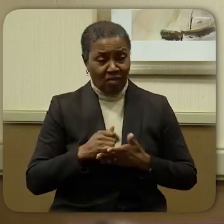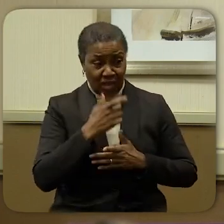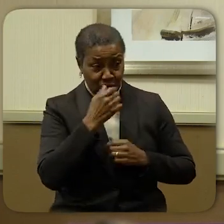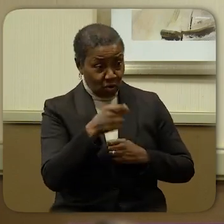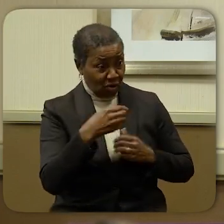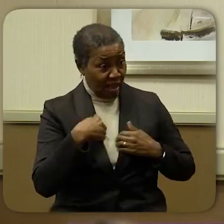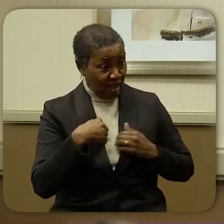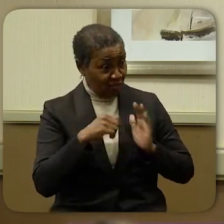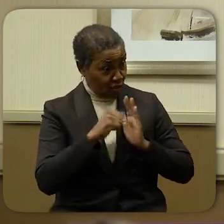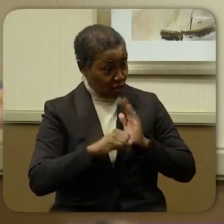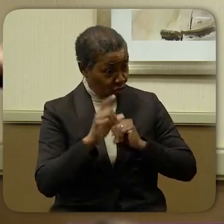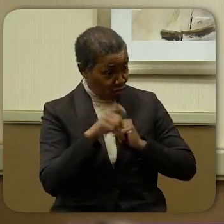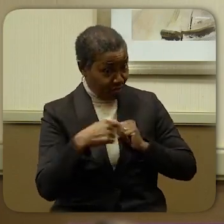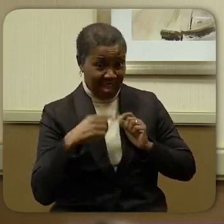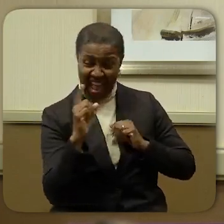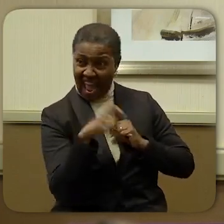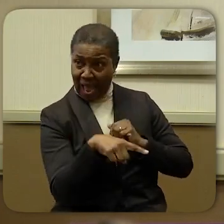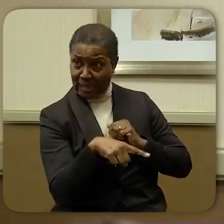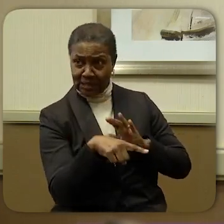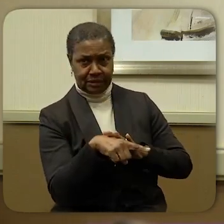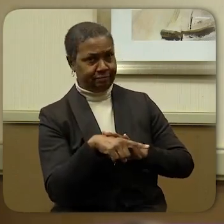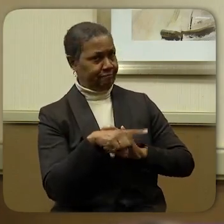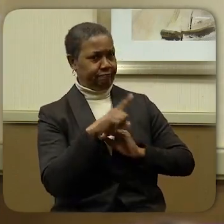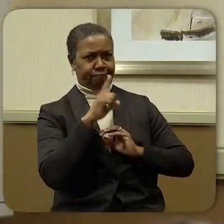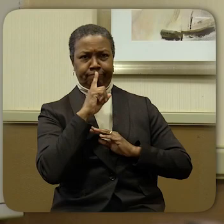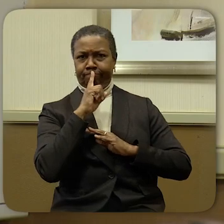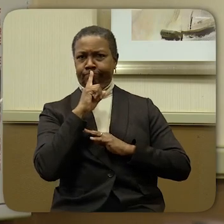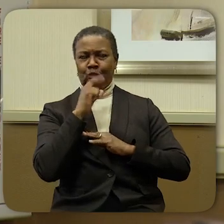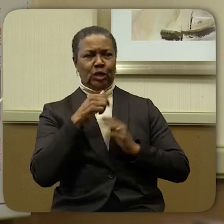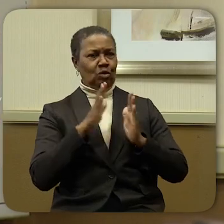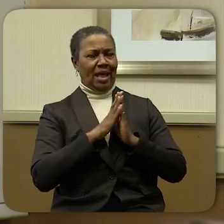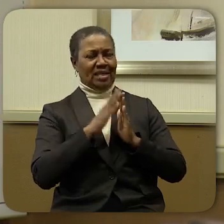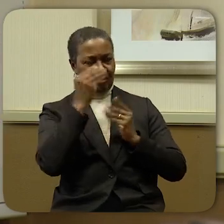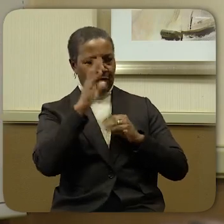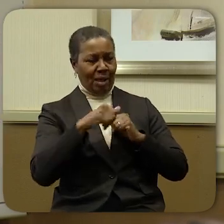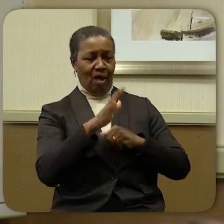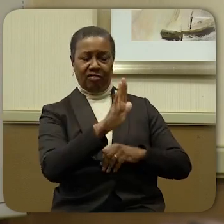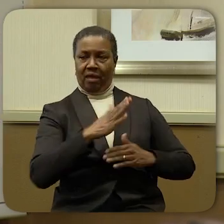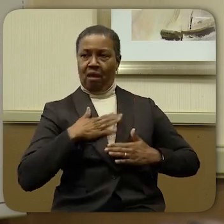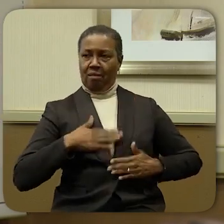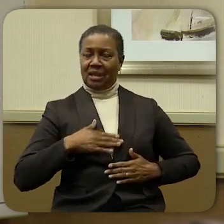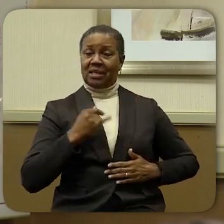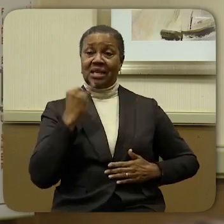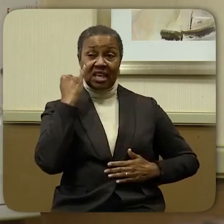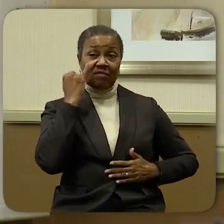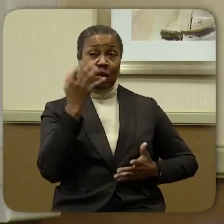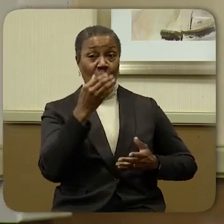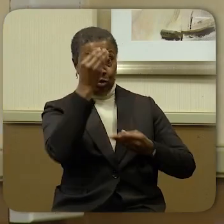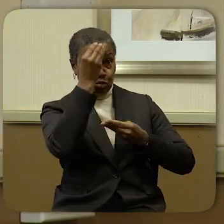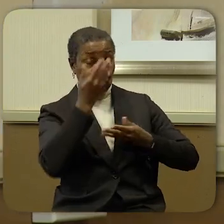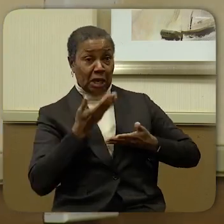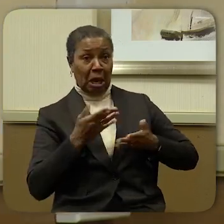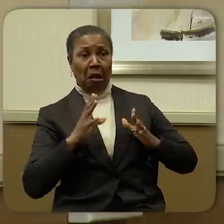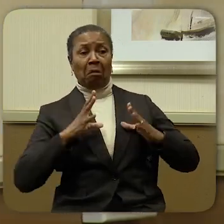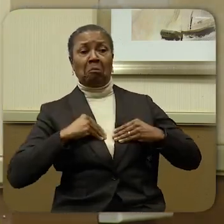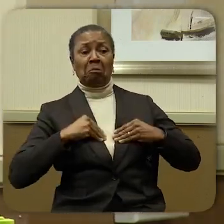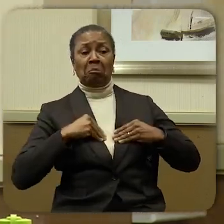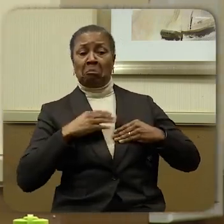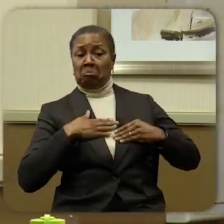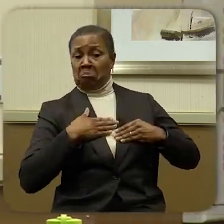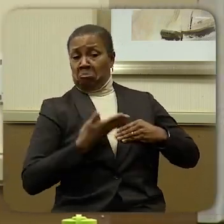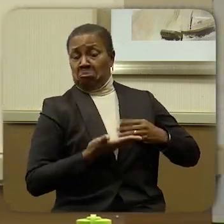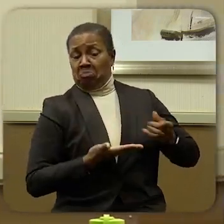interesting. Are you going to have this surgery, right? We don't ask kids information about their bodies. If they want to share that, they can. And that